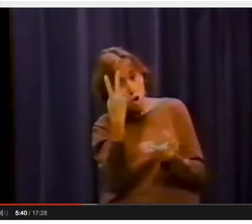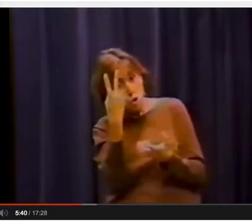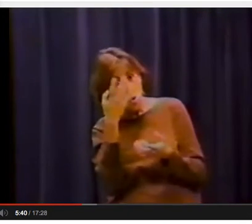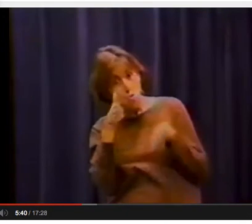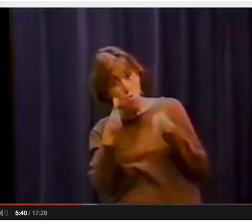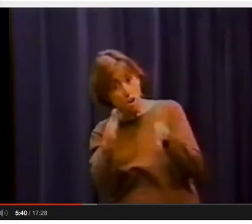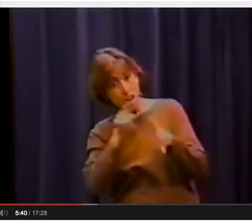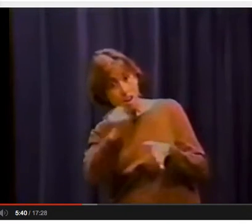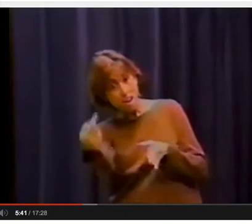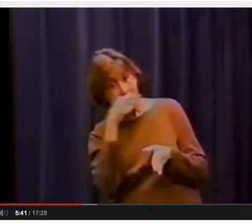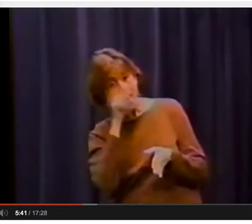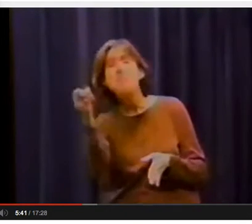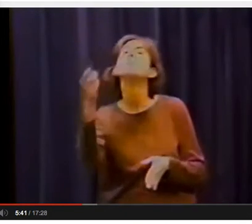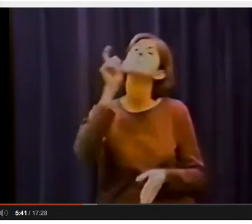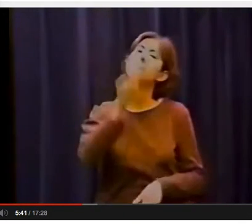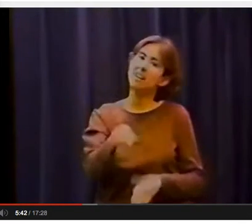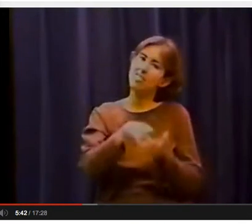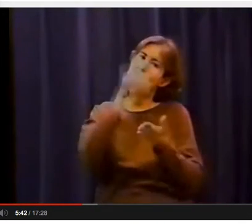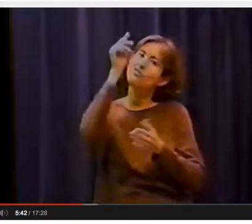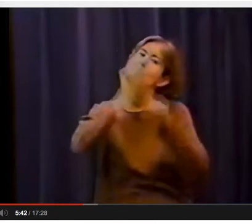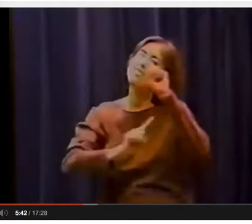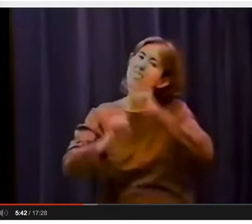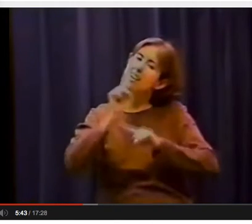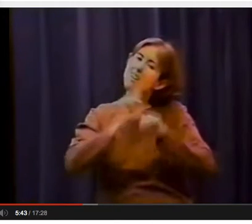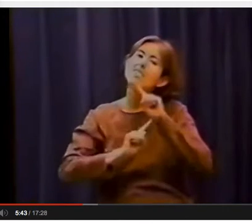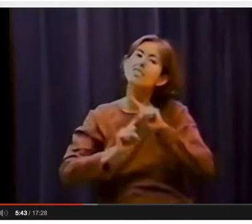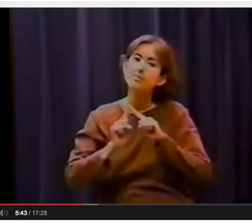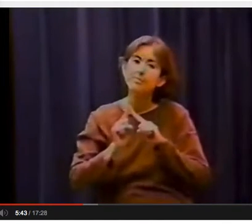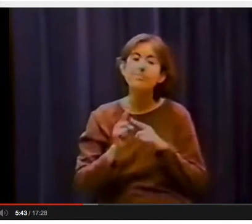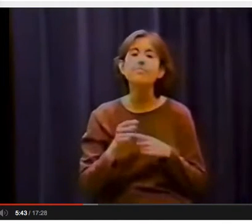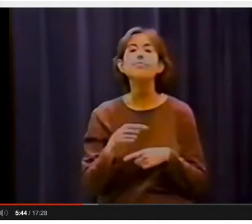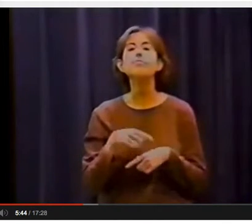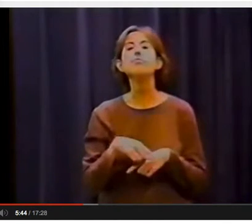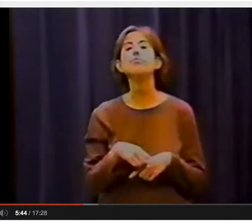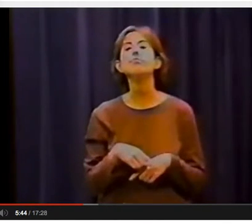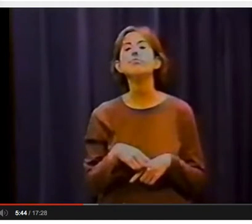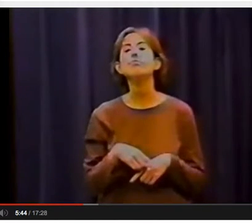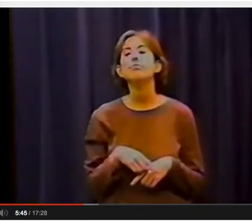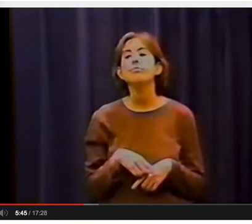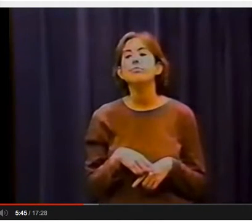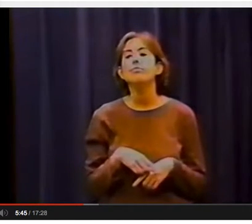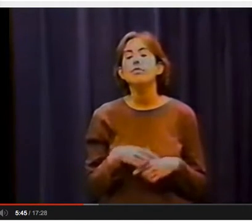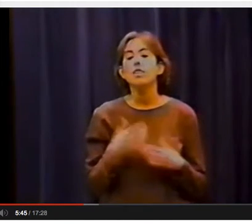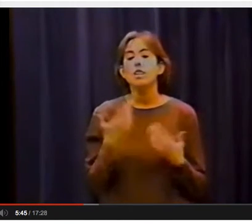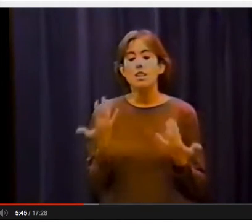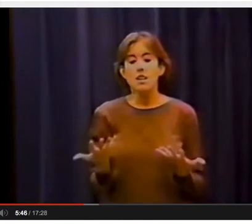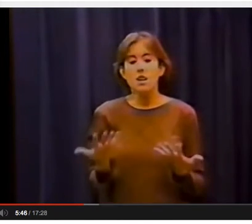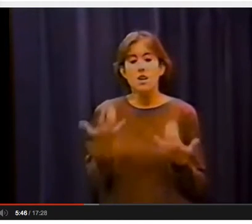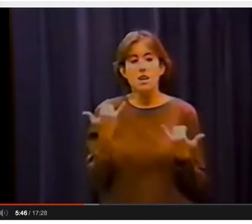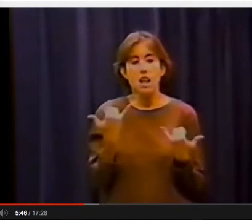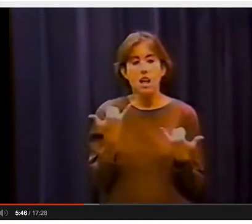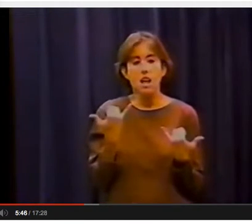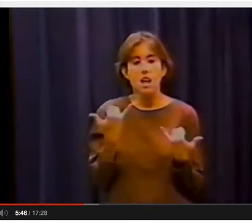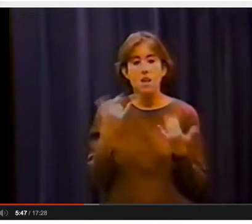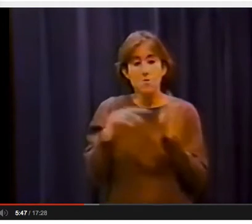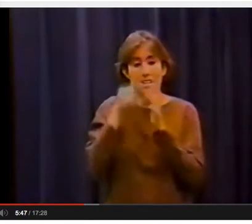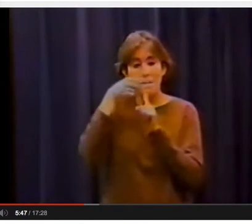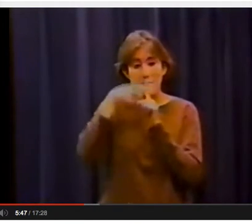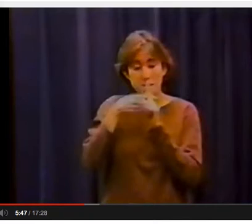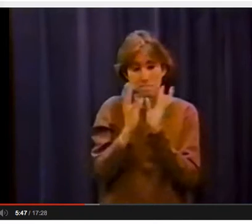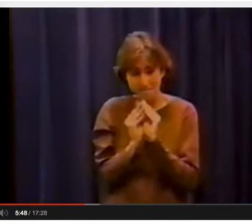So I'm here to help encourage parents and show how important it is to learn sign language so they can communicate with their kids, so they can be